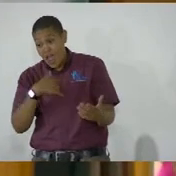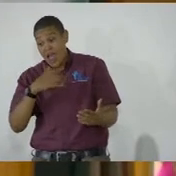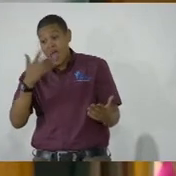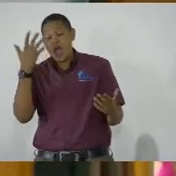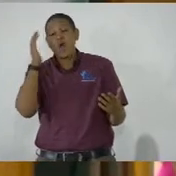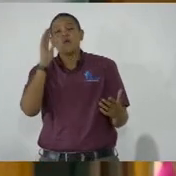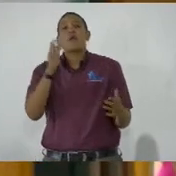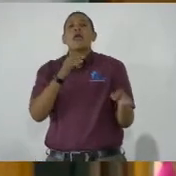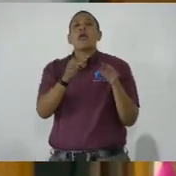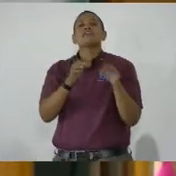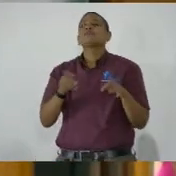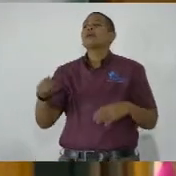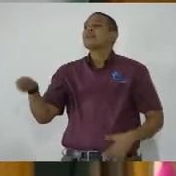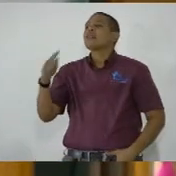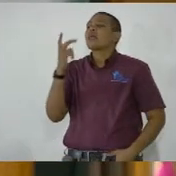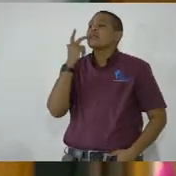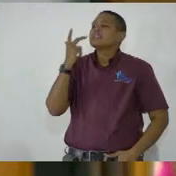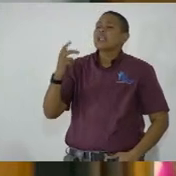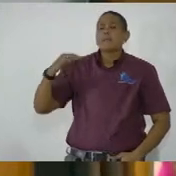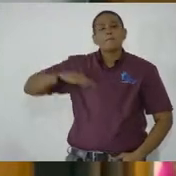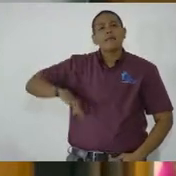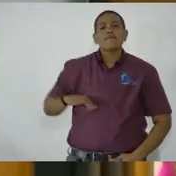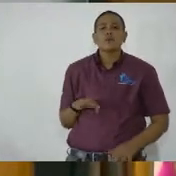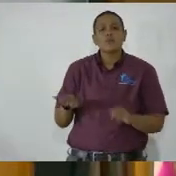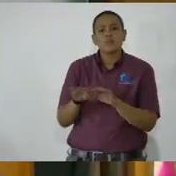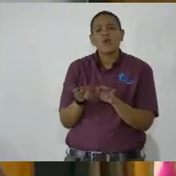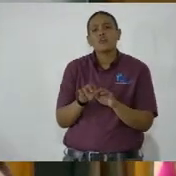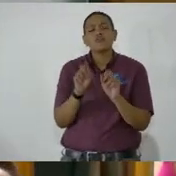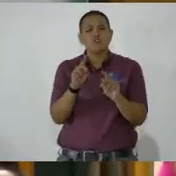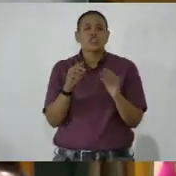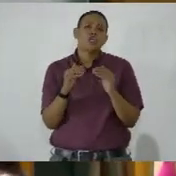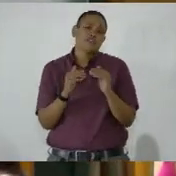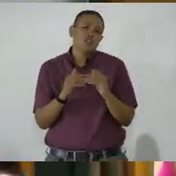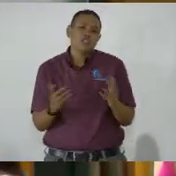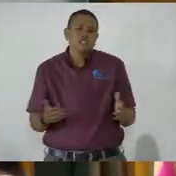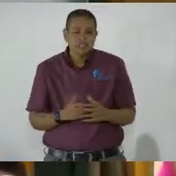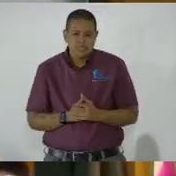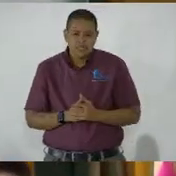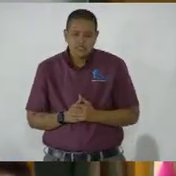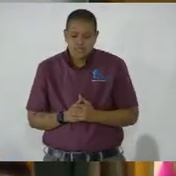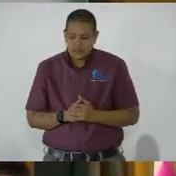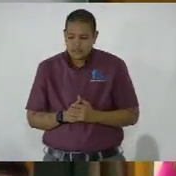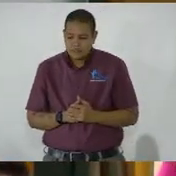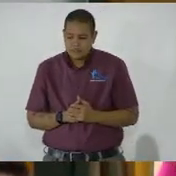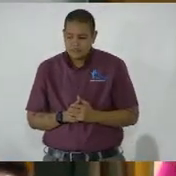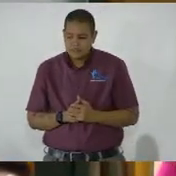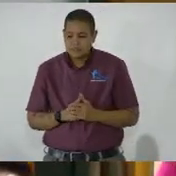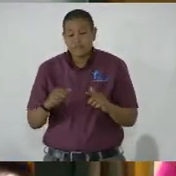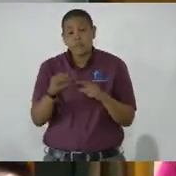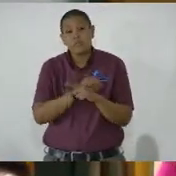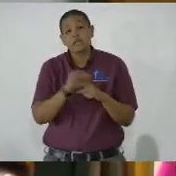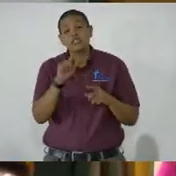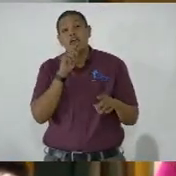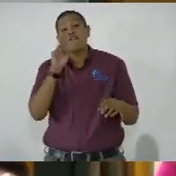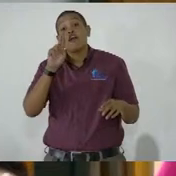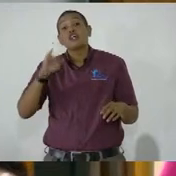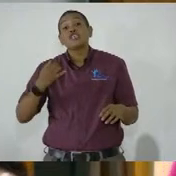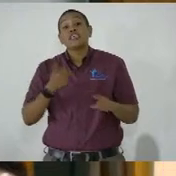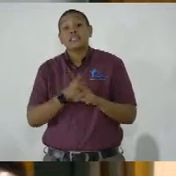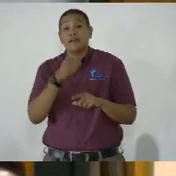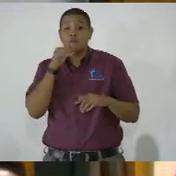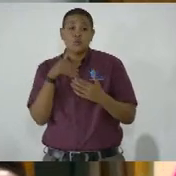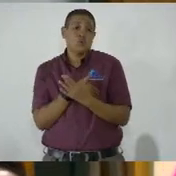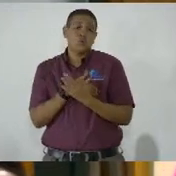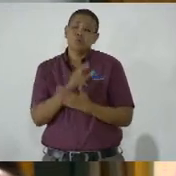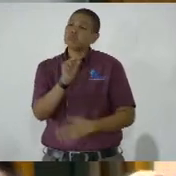explain, they see the benefit of restorative justice. Madam Speaker, the practice of restorative justice is not new